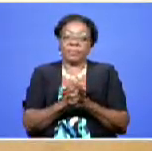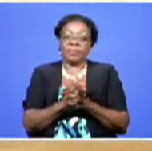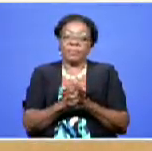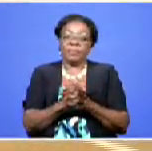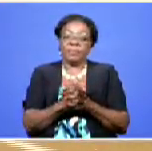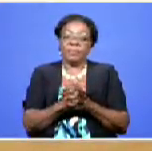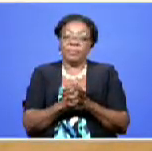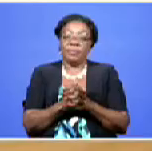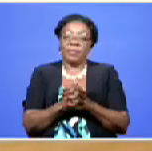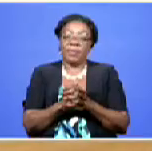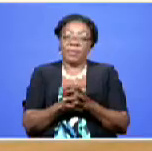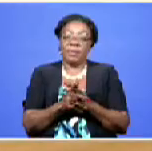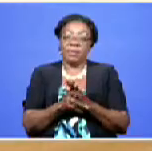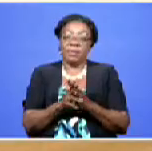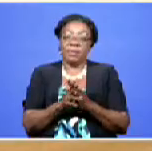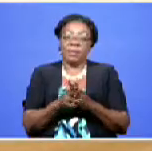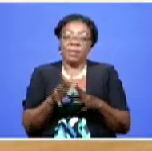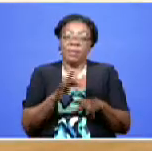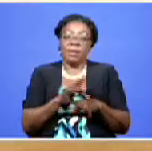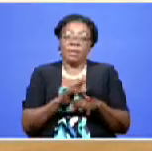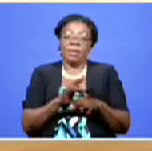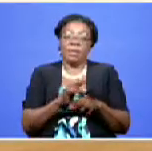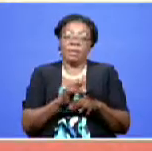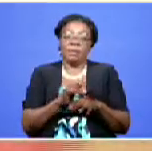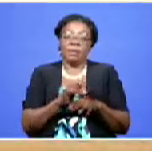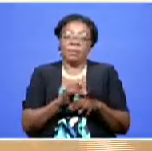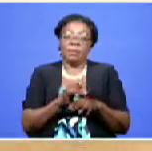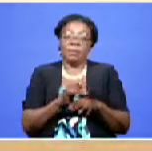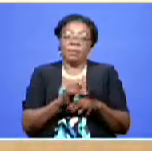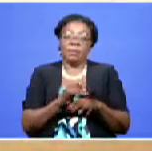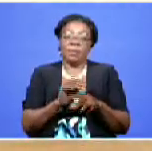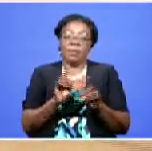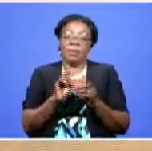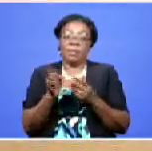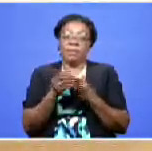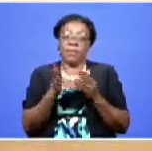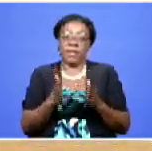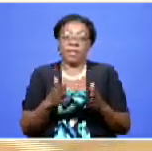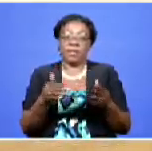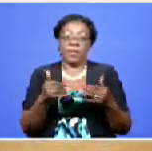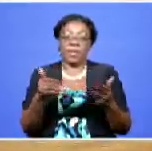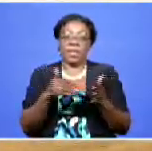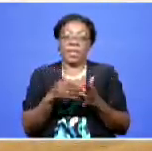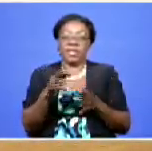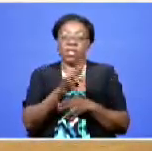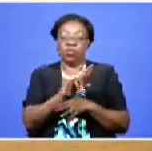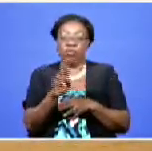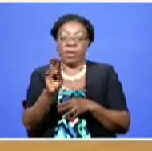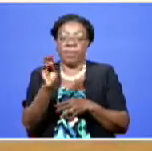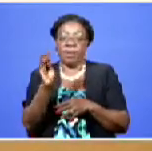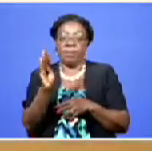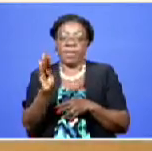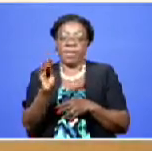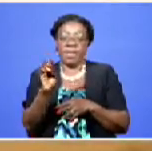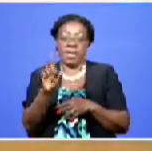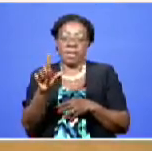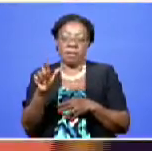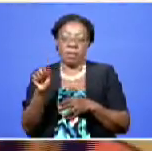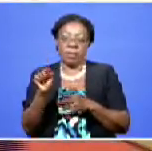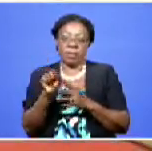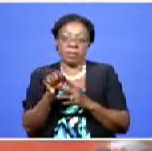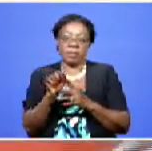now. The Patmore Rebels jumping out early on the Fort Charlotte Defenders, leading 23-12 after one. Rebels also the big second quarter. Their lead grew